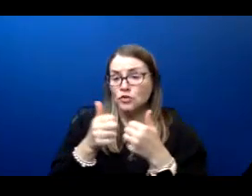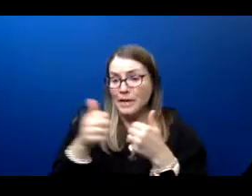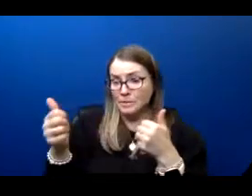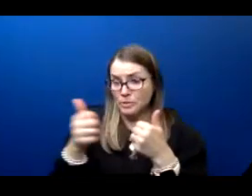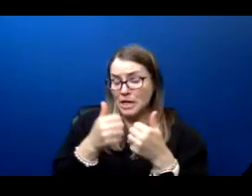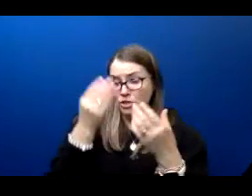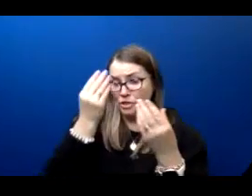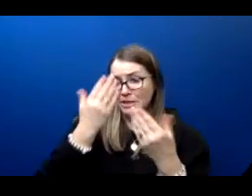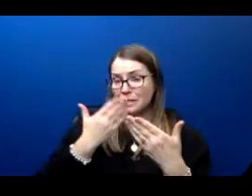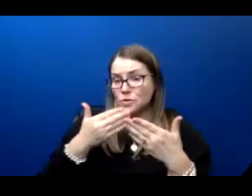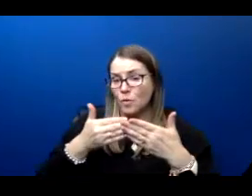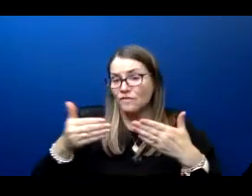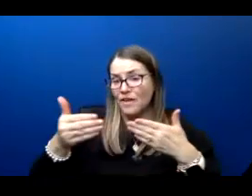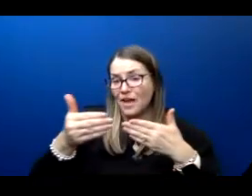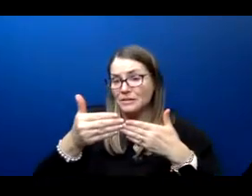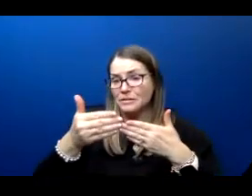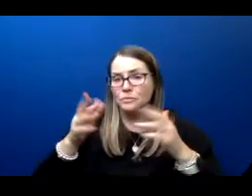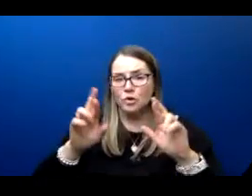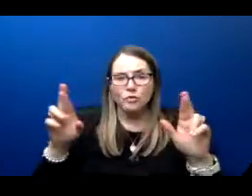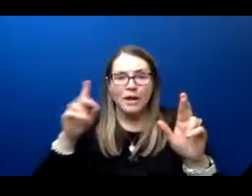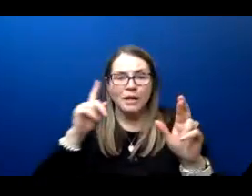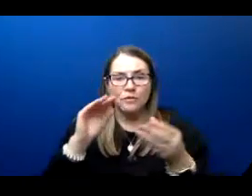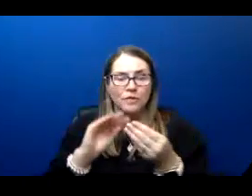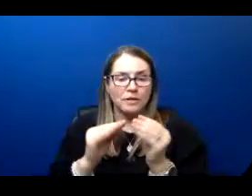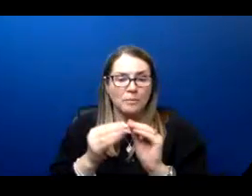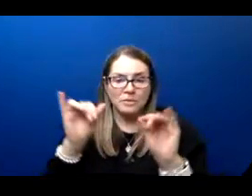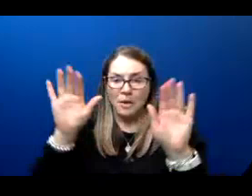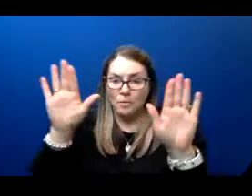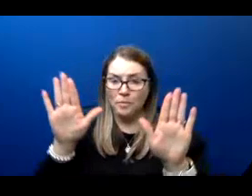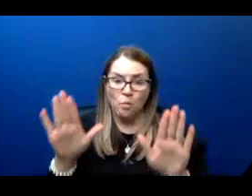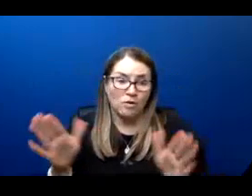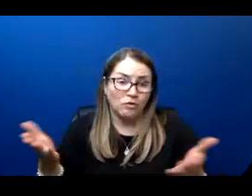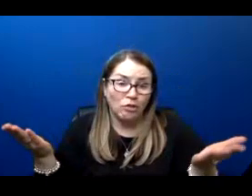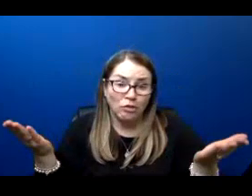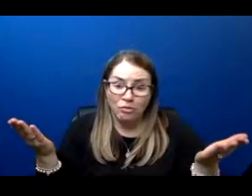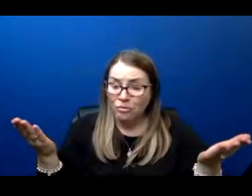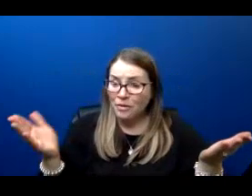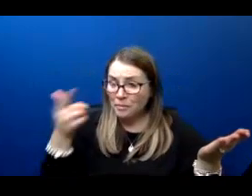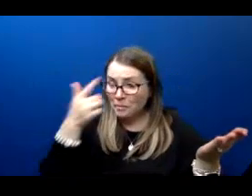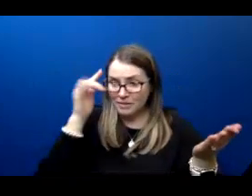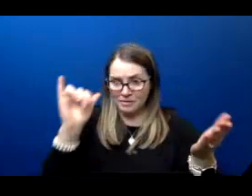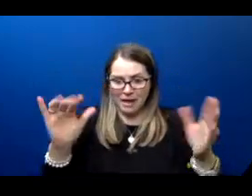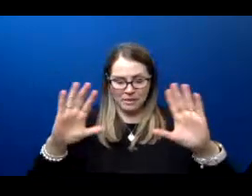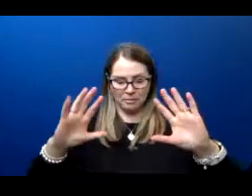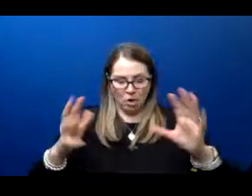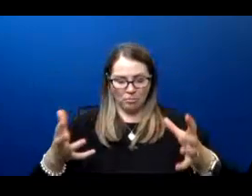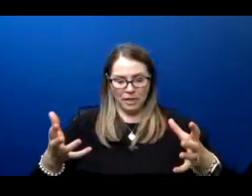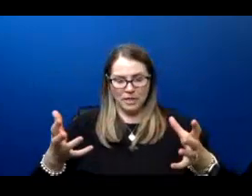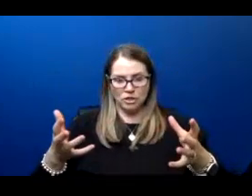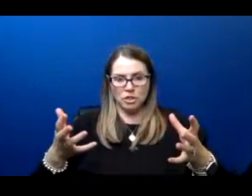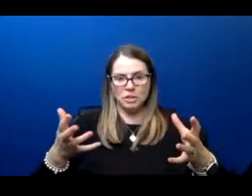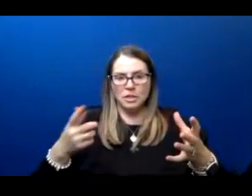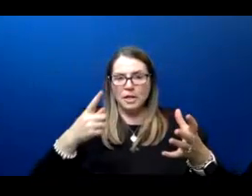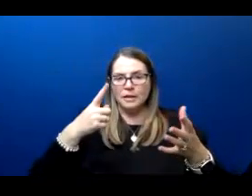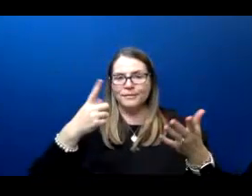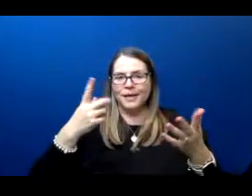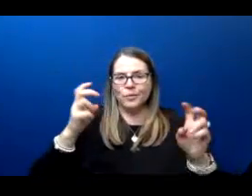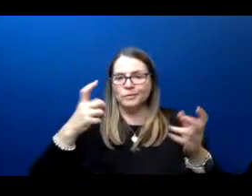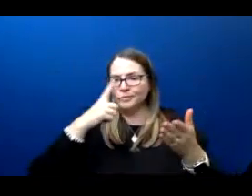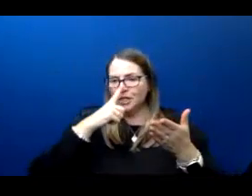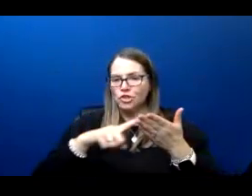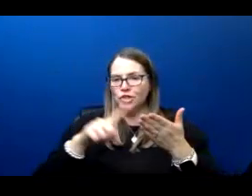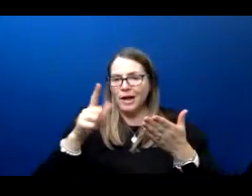can make sure we are ready for the numbers, I think that would be a wonderful thing, because you're right, that's a population that would check a lot of boxes and